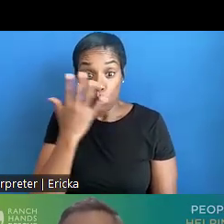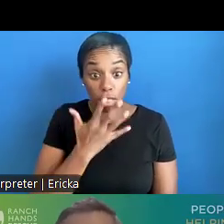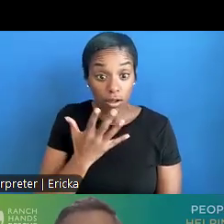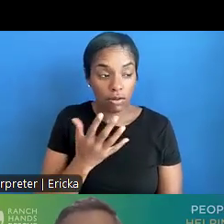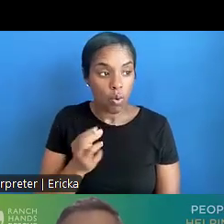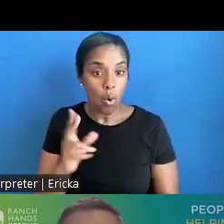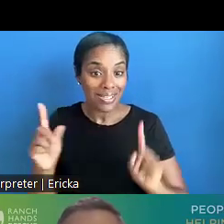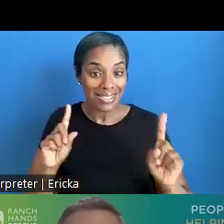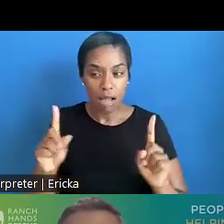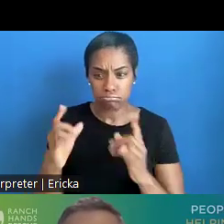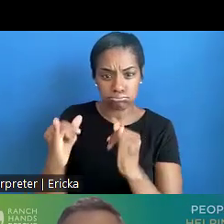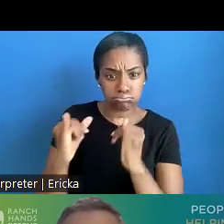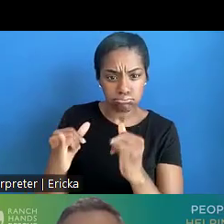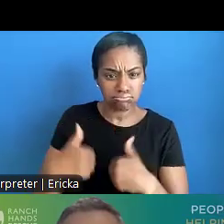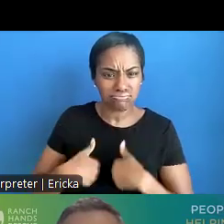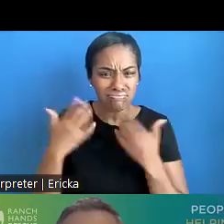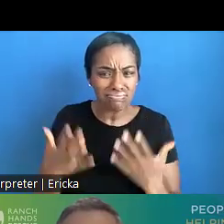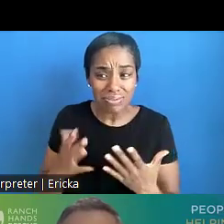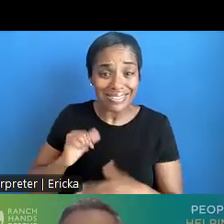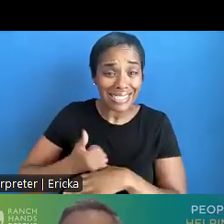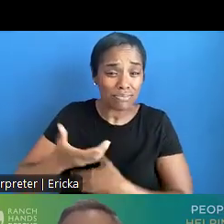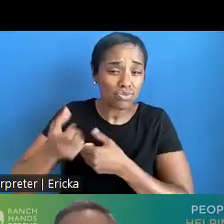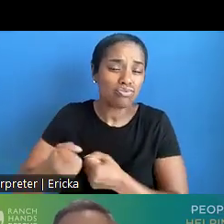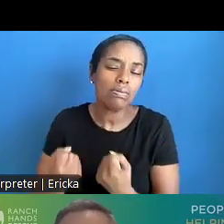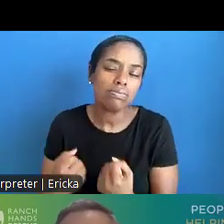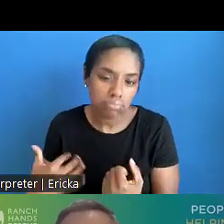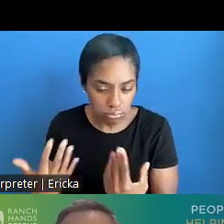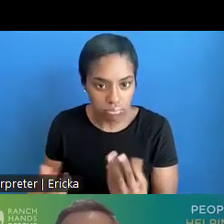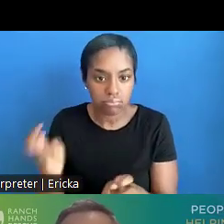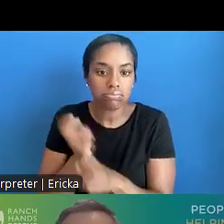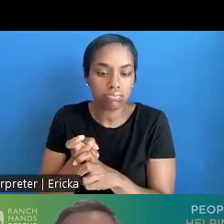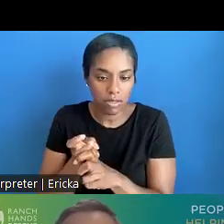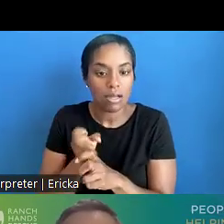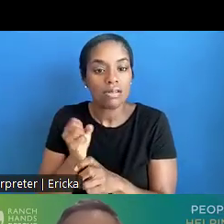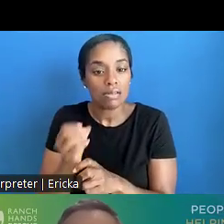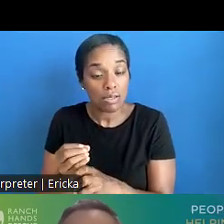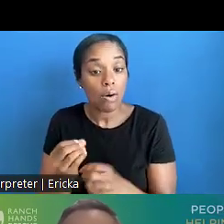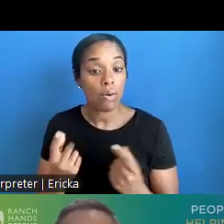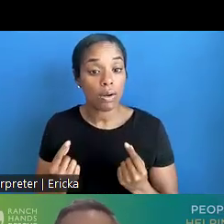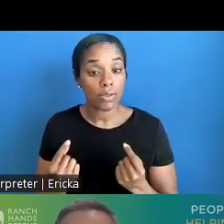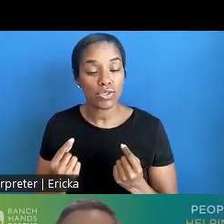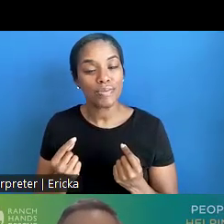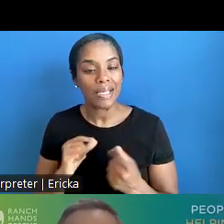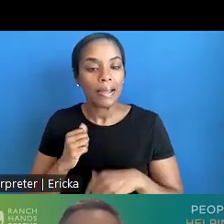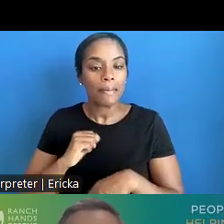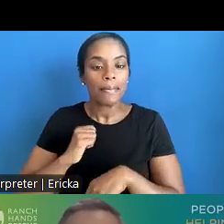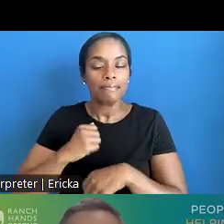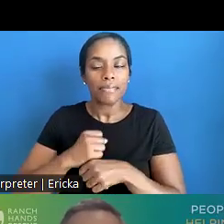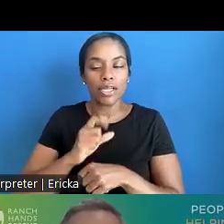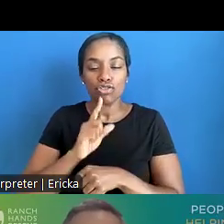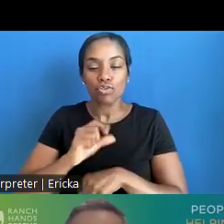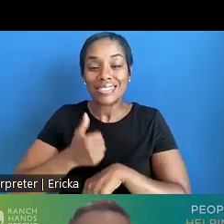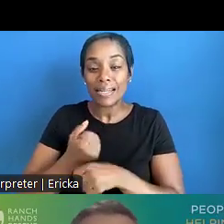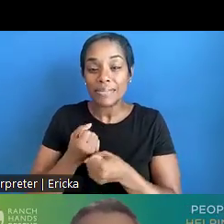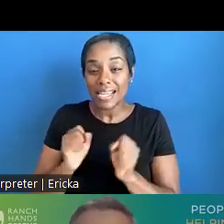harder to establish that trust. And the best way we can do that is by ensuring safety and by following through on what we say we're going to